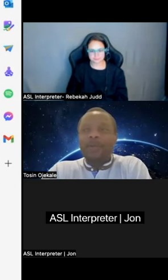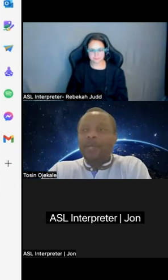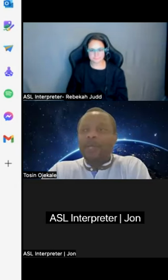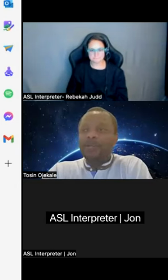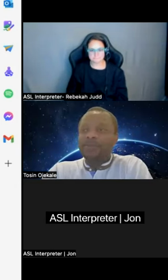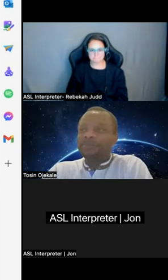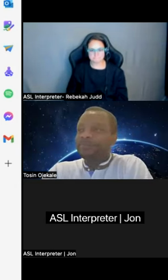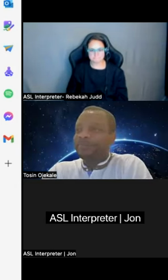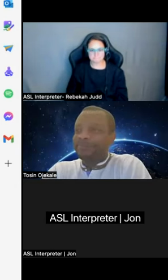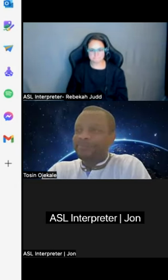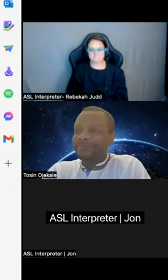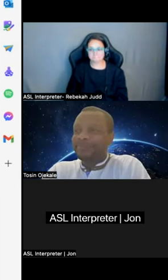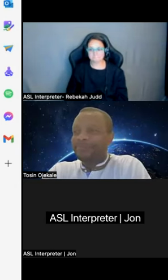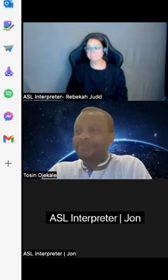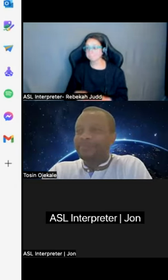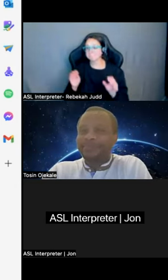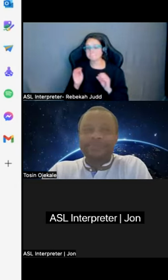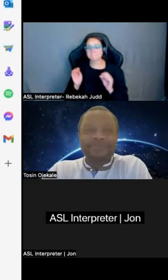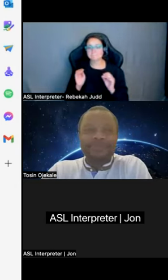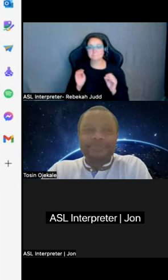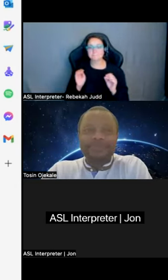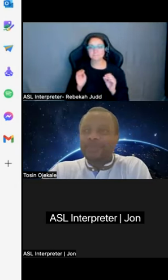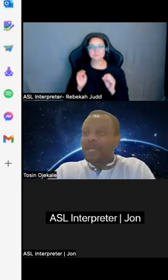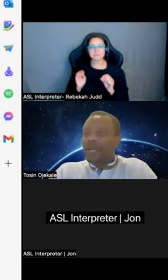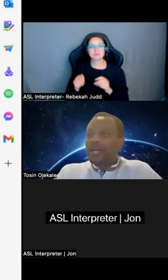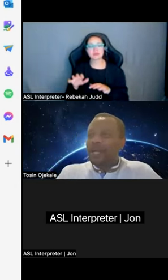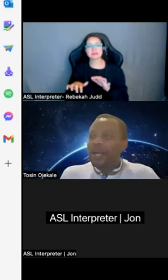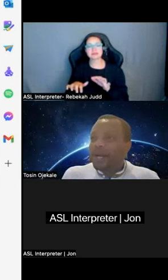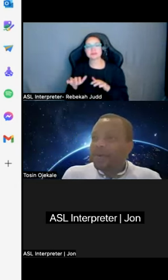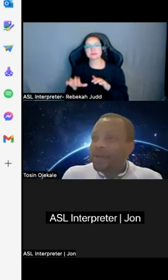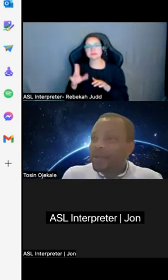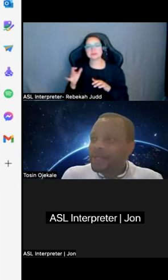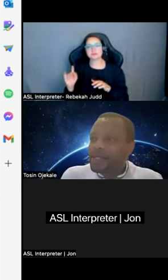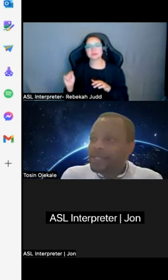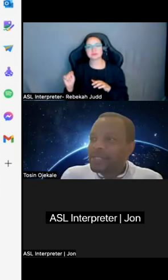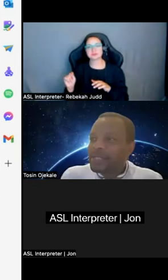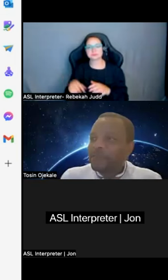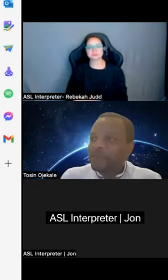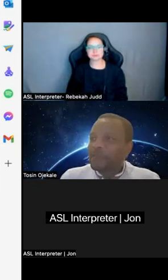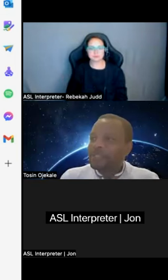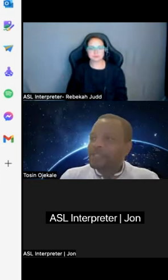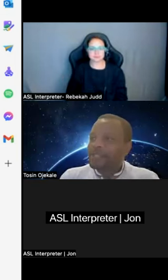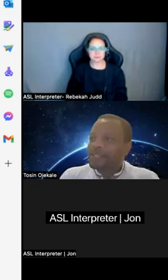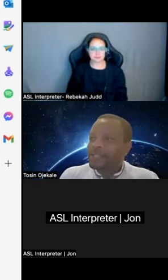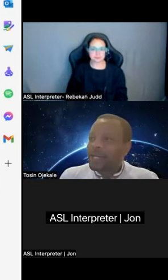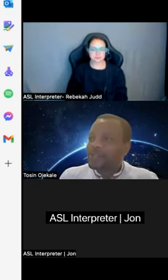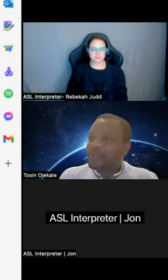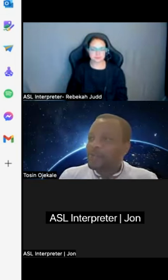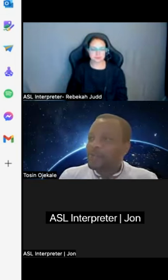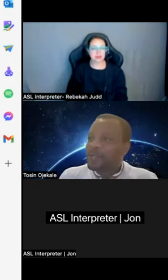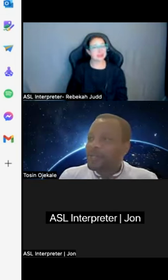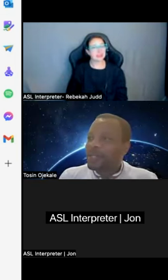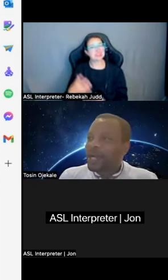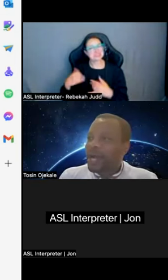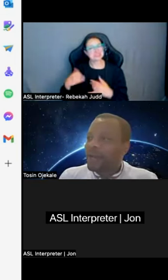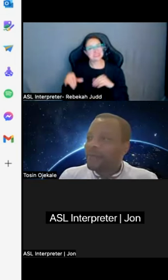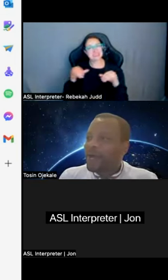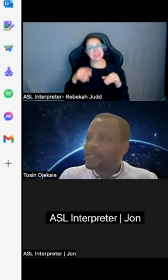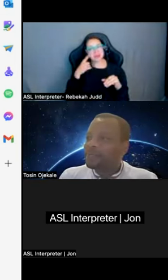No question? There's one in the chat. Okay. Is it common for data center to be